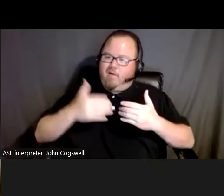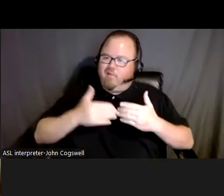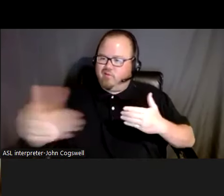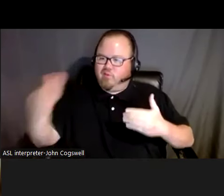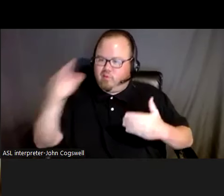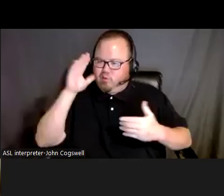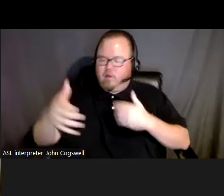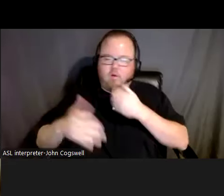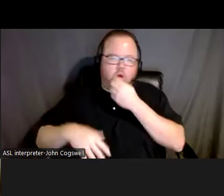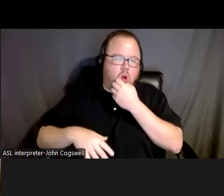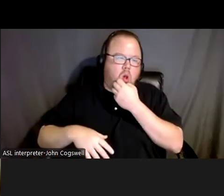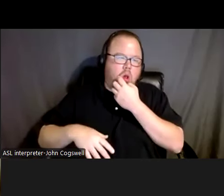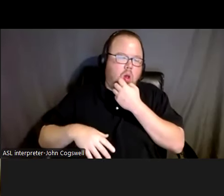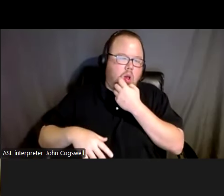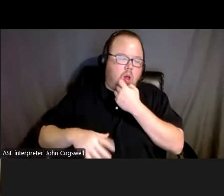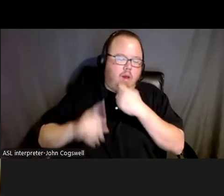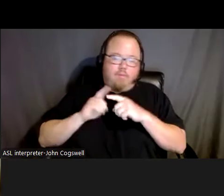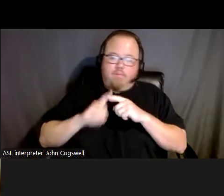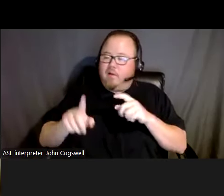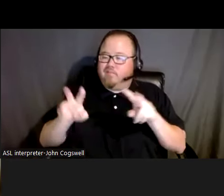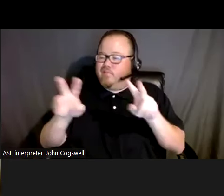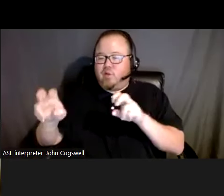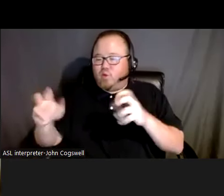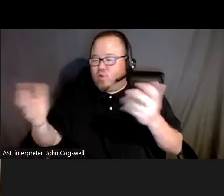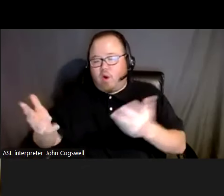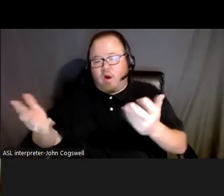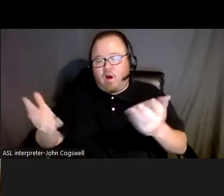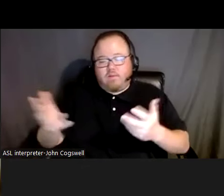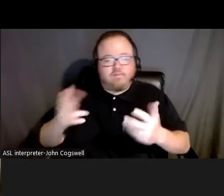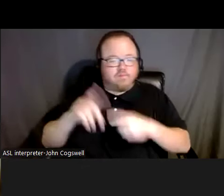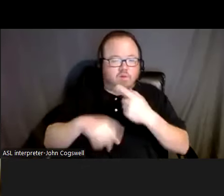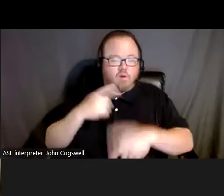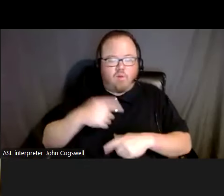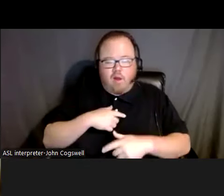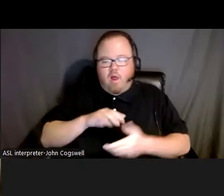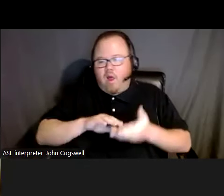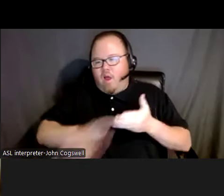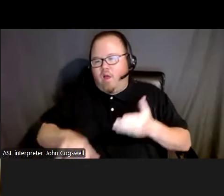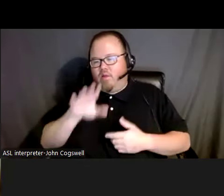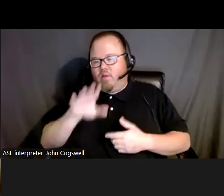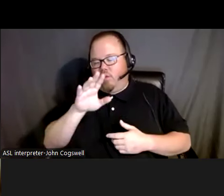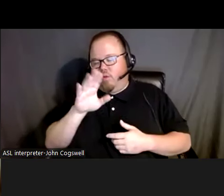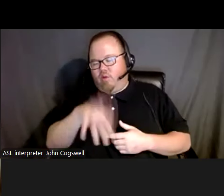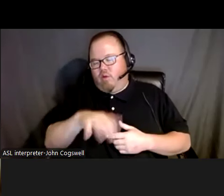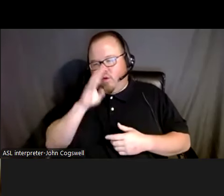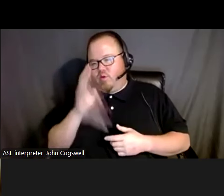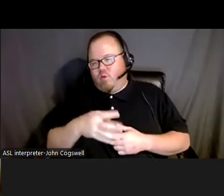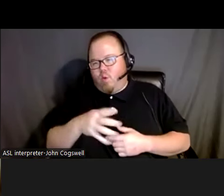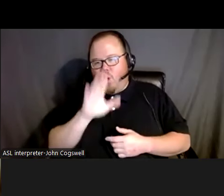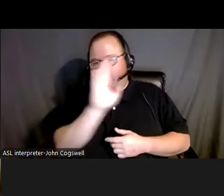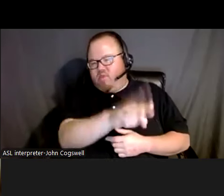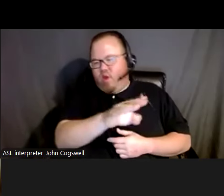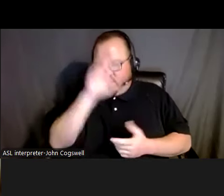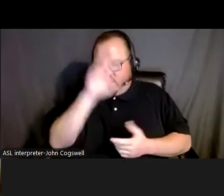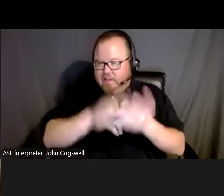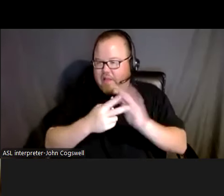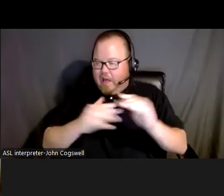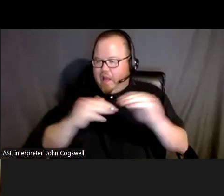Um, but the issue is when we dismiss the intent or the level of intent, the level